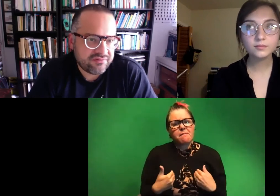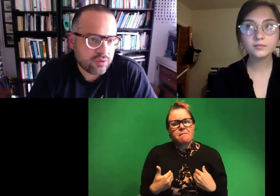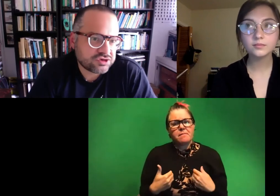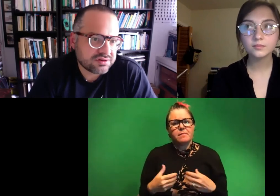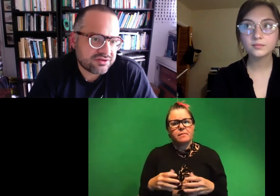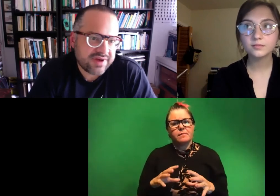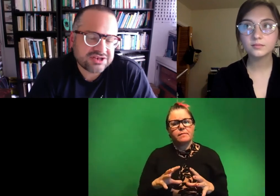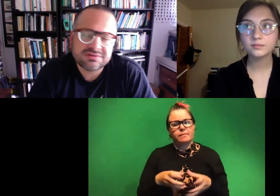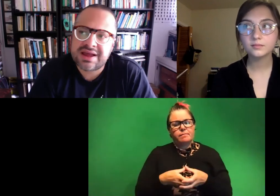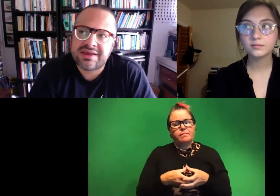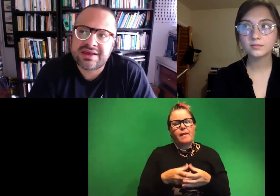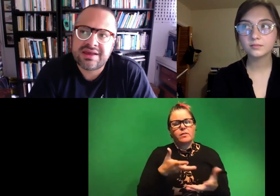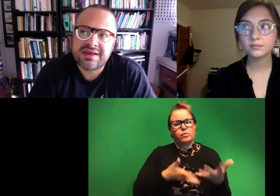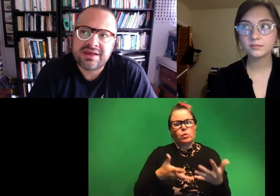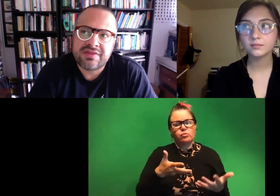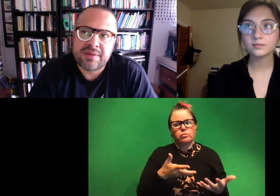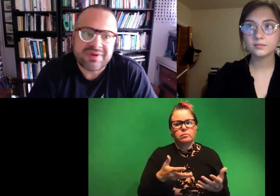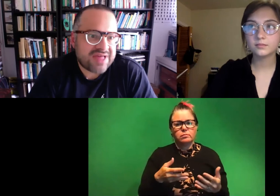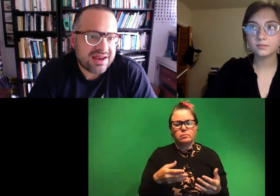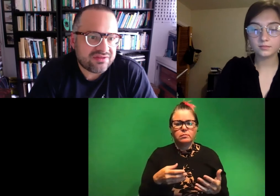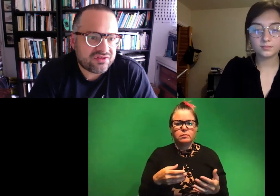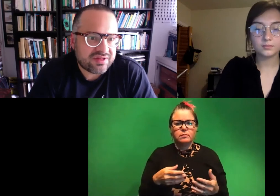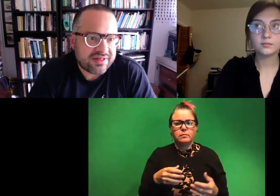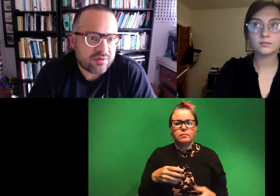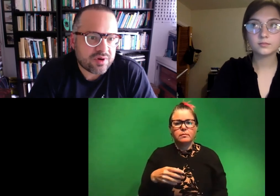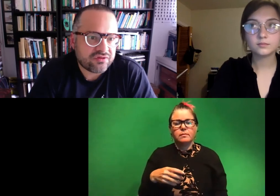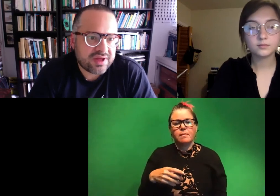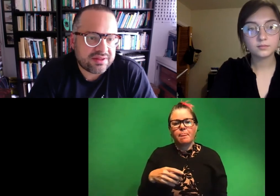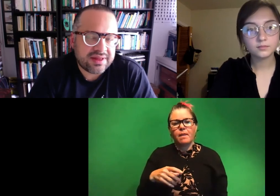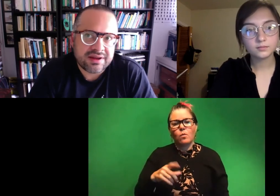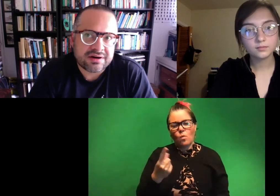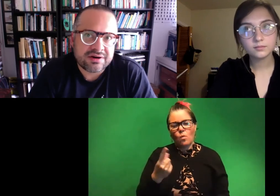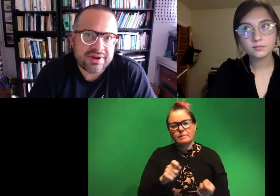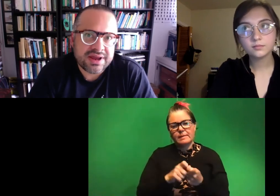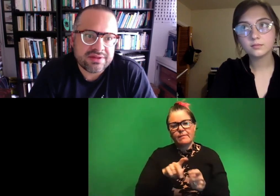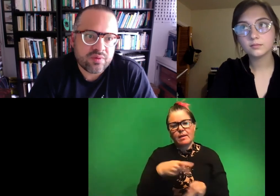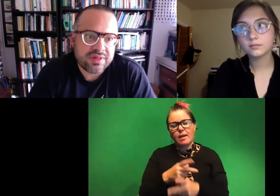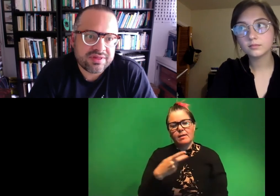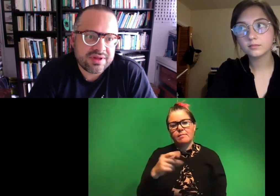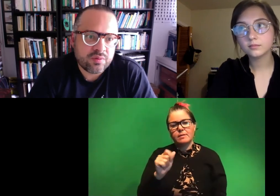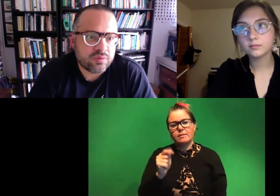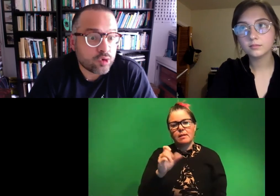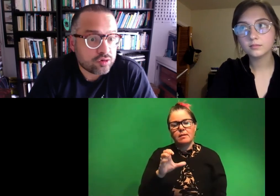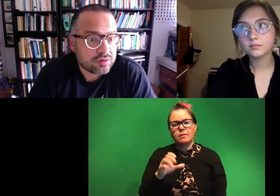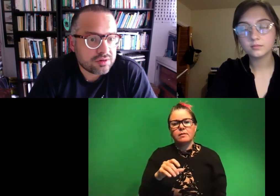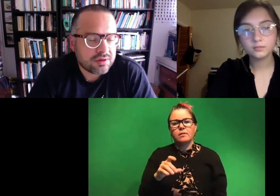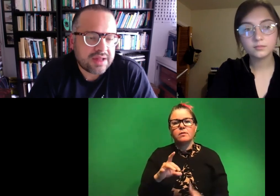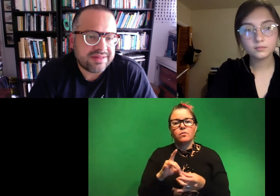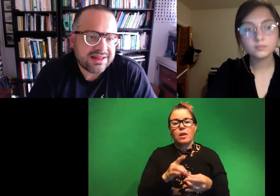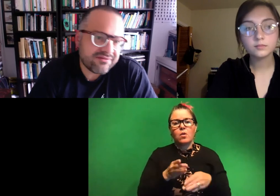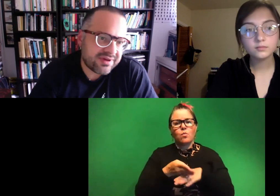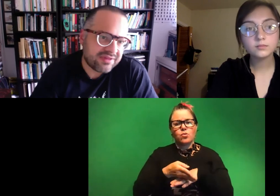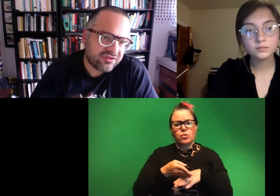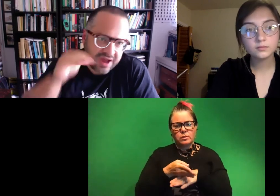have social interaction, like the passalids. They're the ones that are related with wood, and